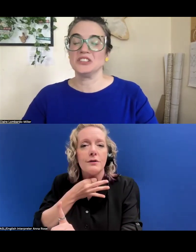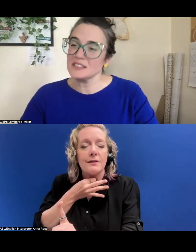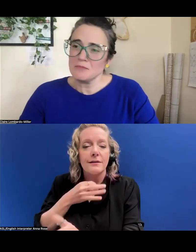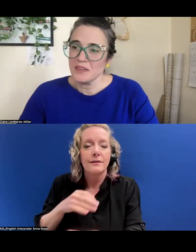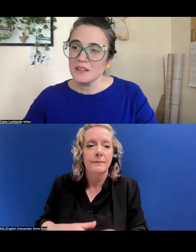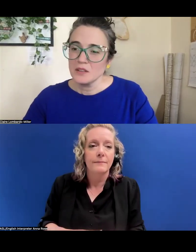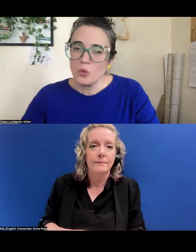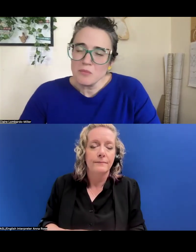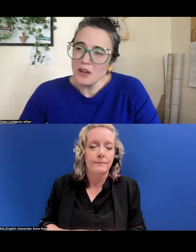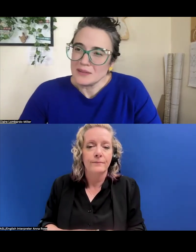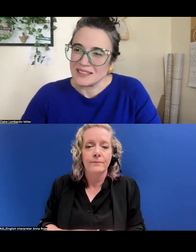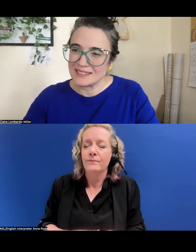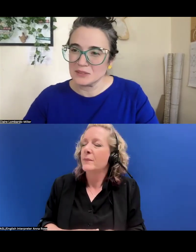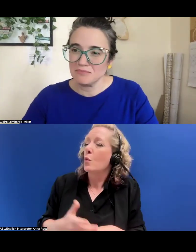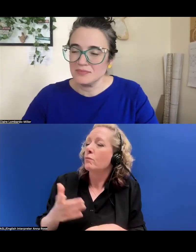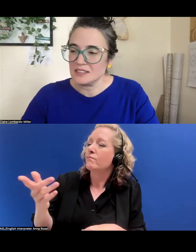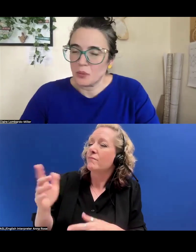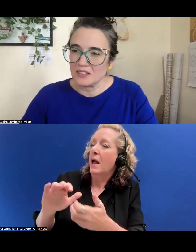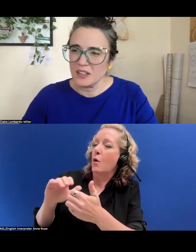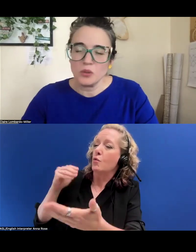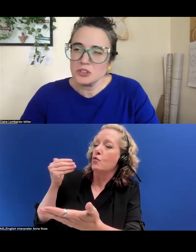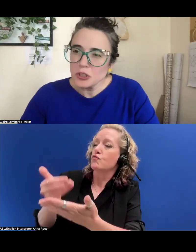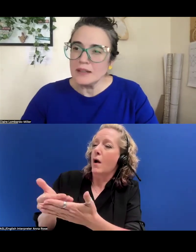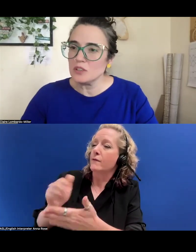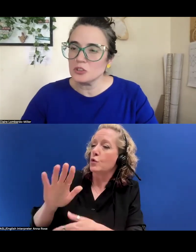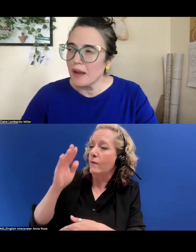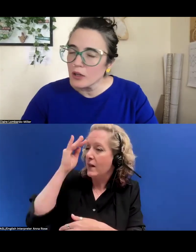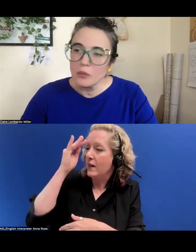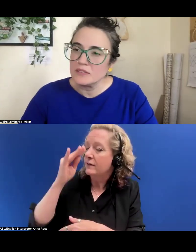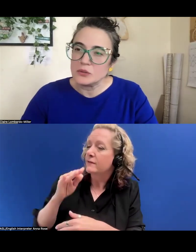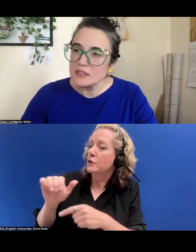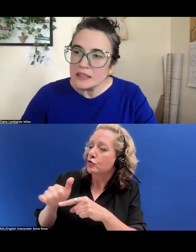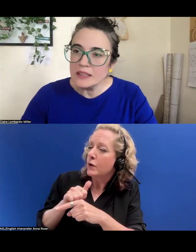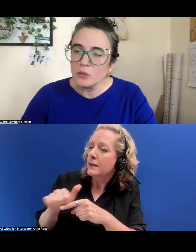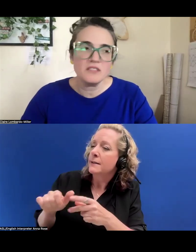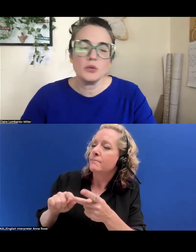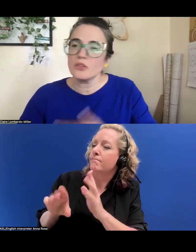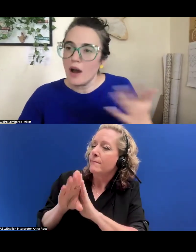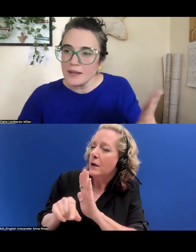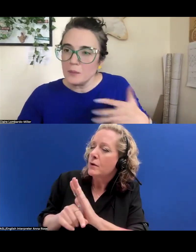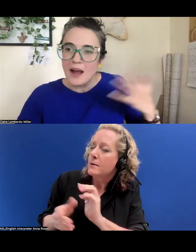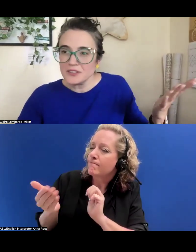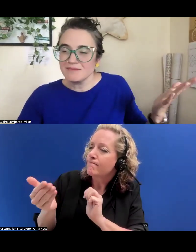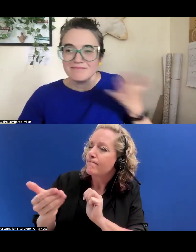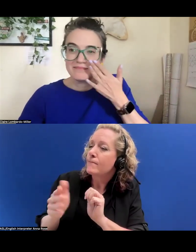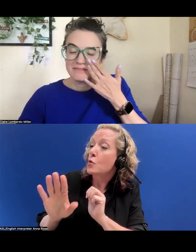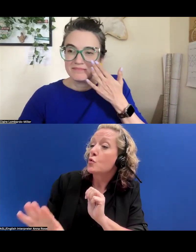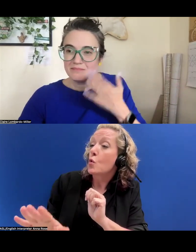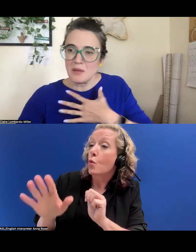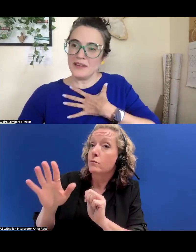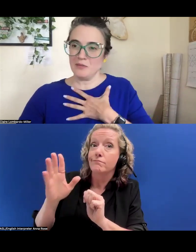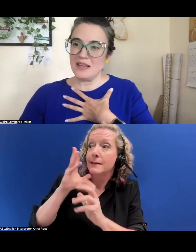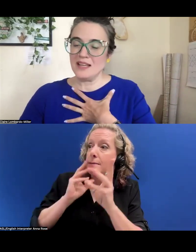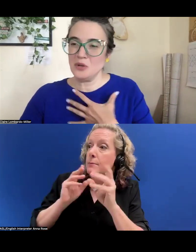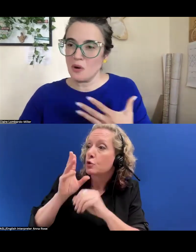No, just what brought you to this way of like, what's your training? What's your background? What have you seen? What have you thought about